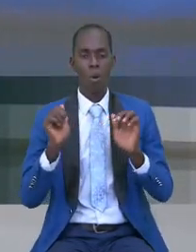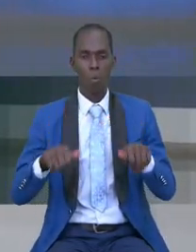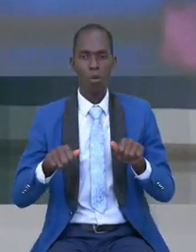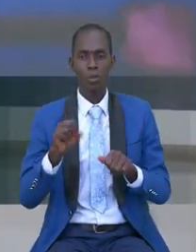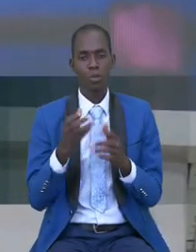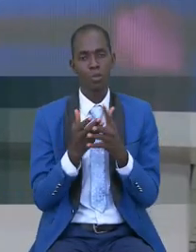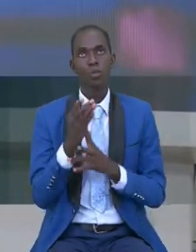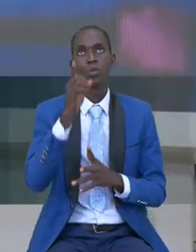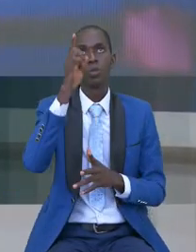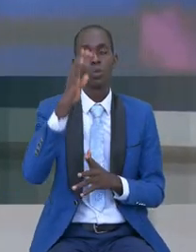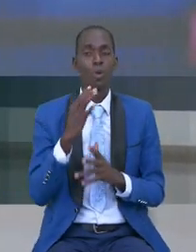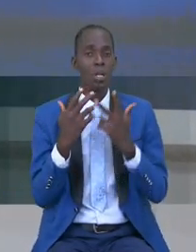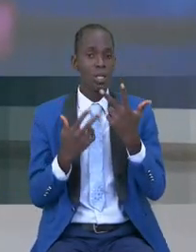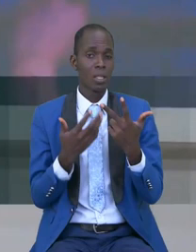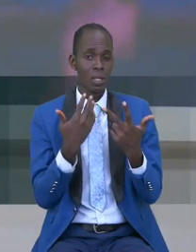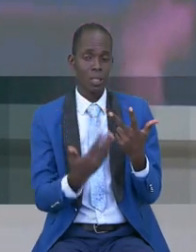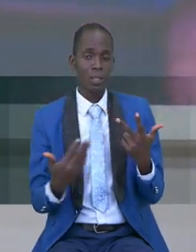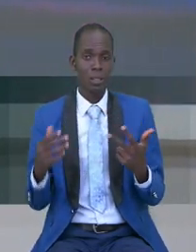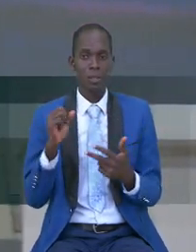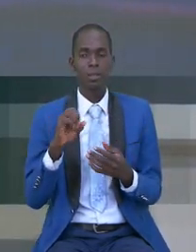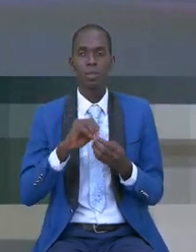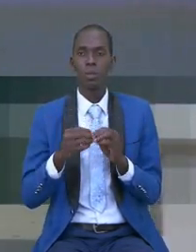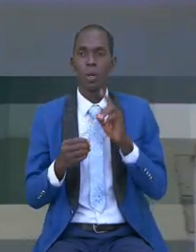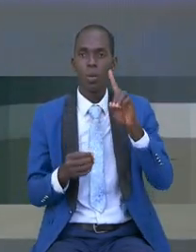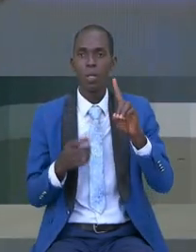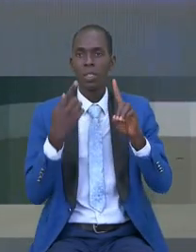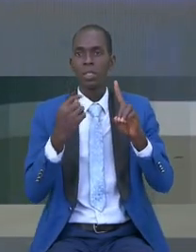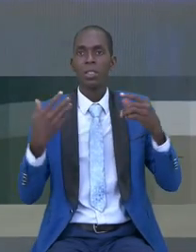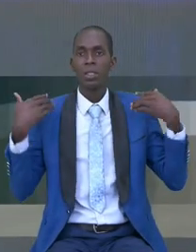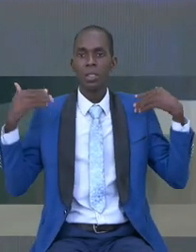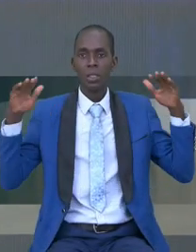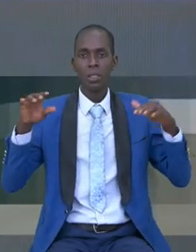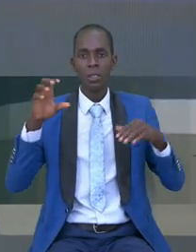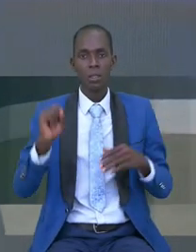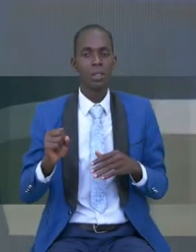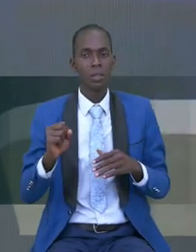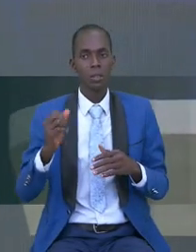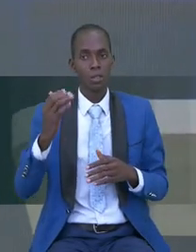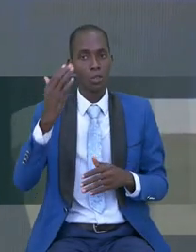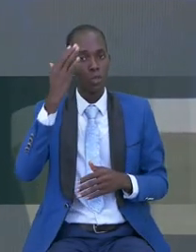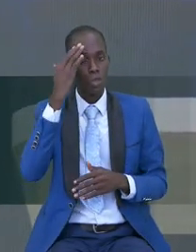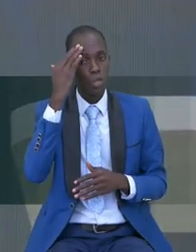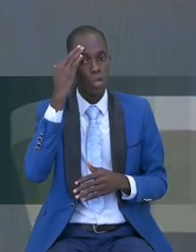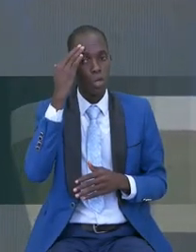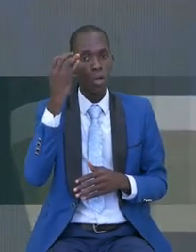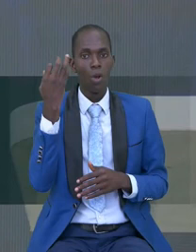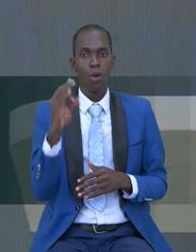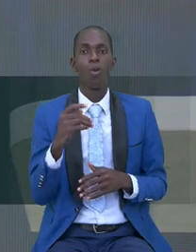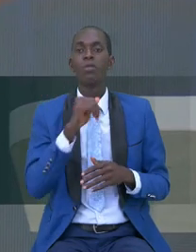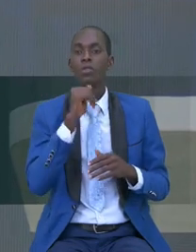looking at. Number one, the angel's acknowledgement of